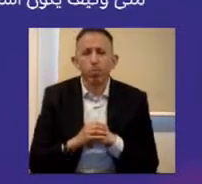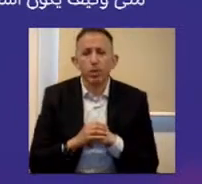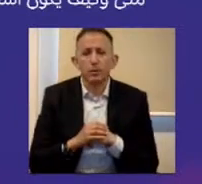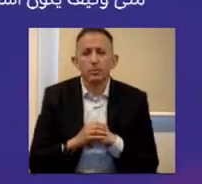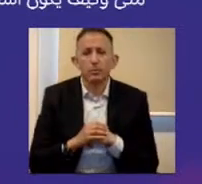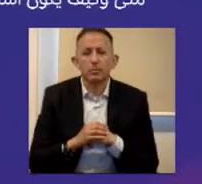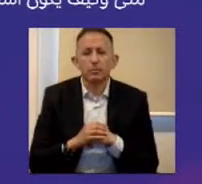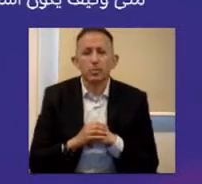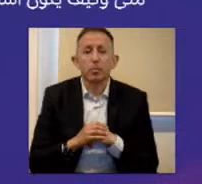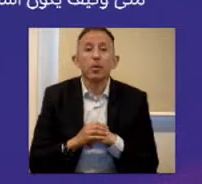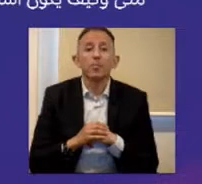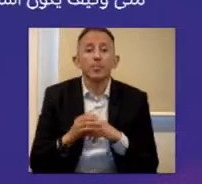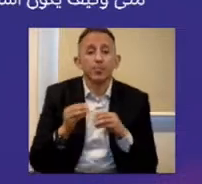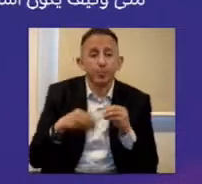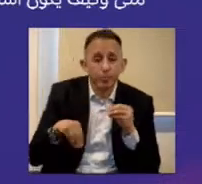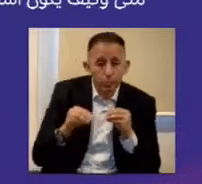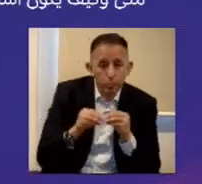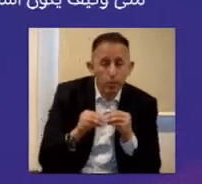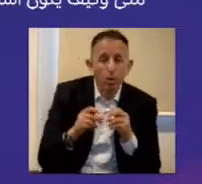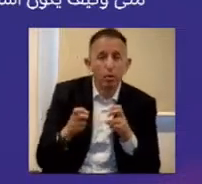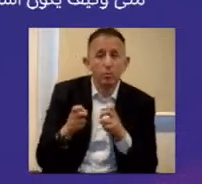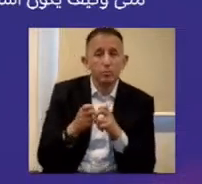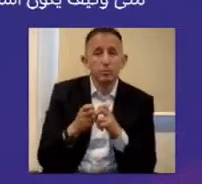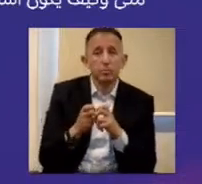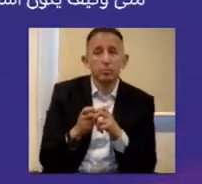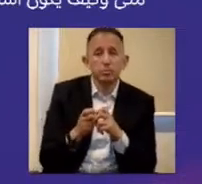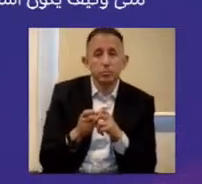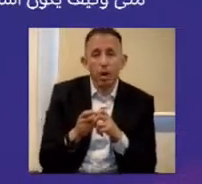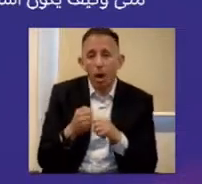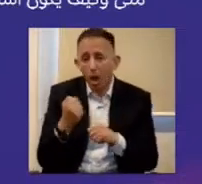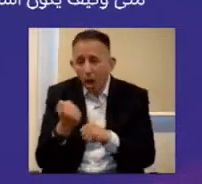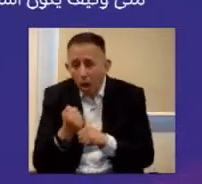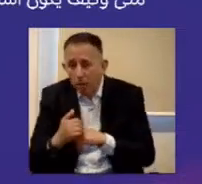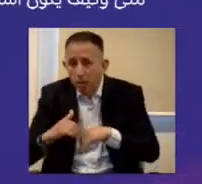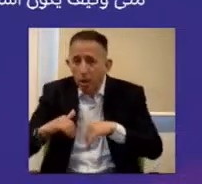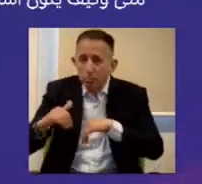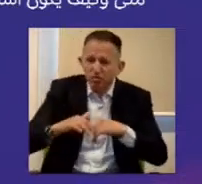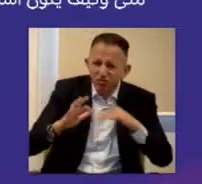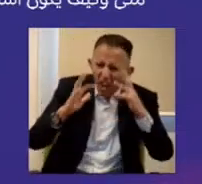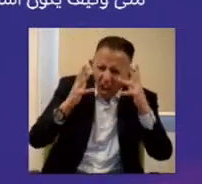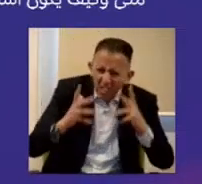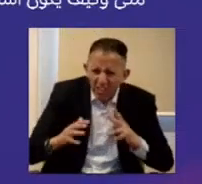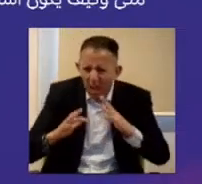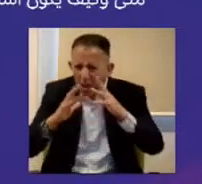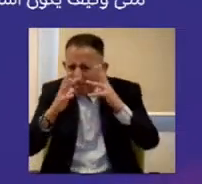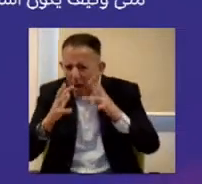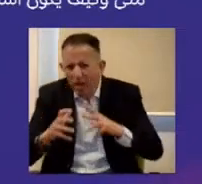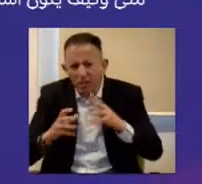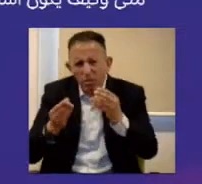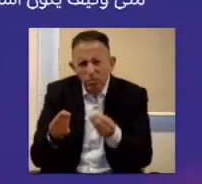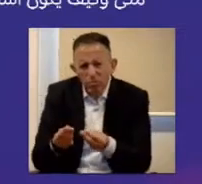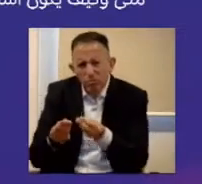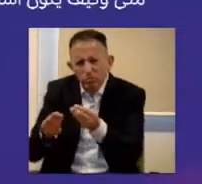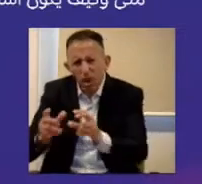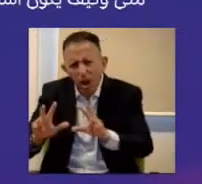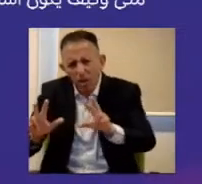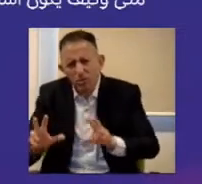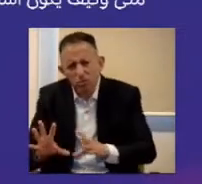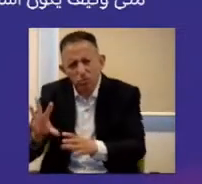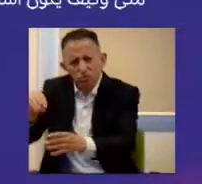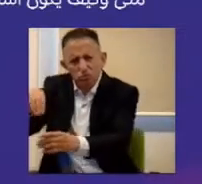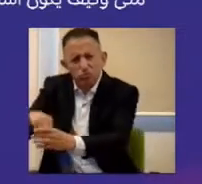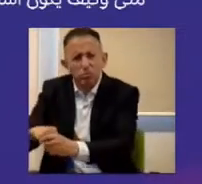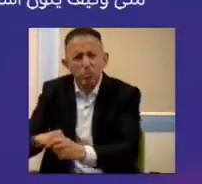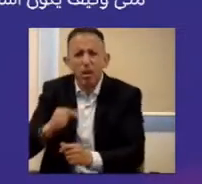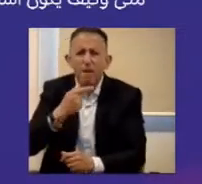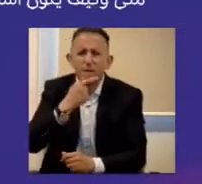to guess the next word implicitly, and so on and so on. So this is the auto-supervised training. The capabilities